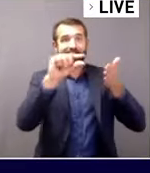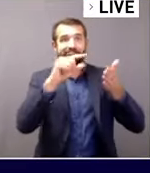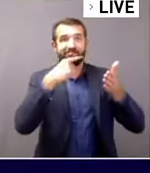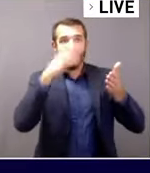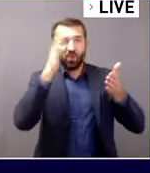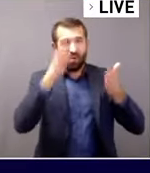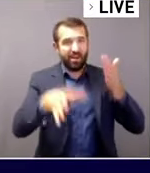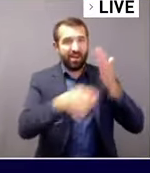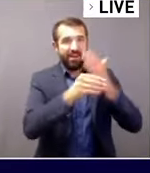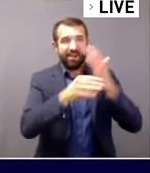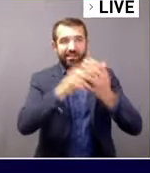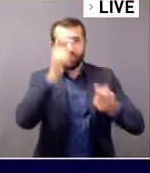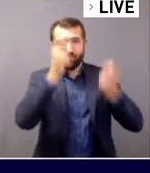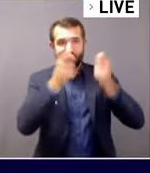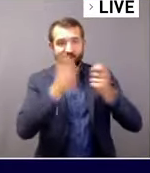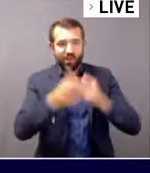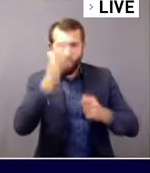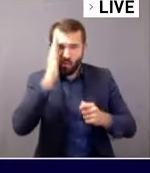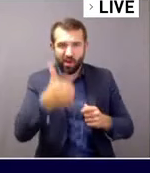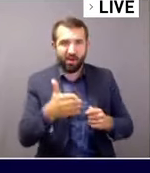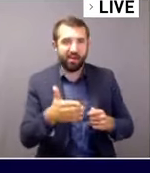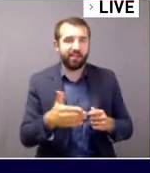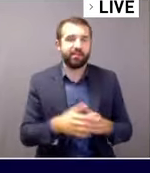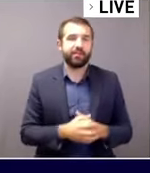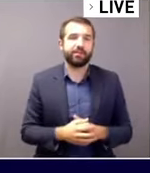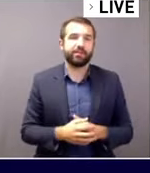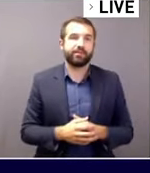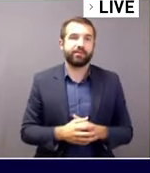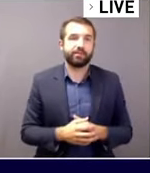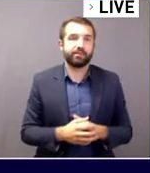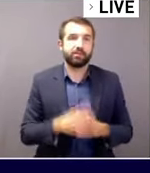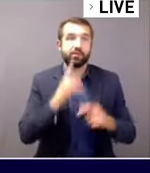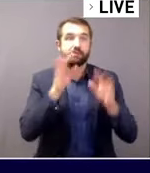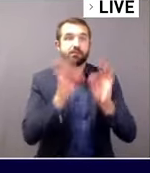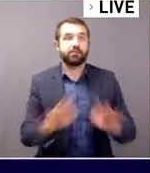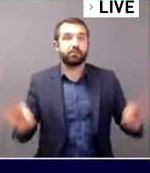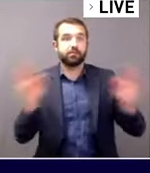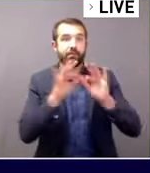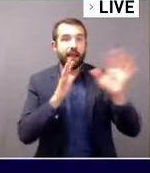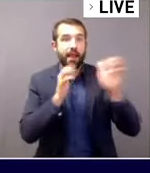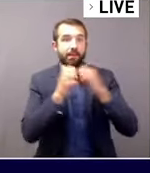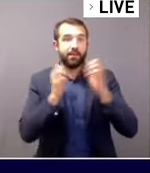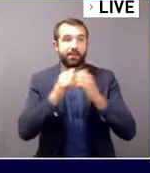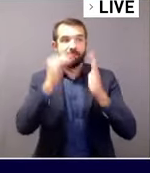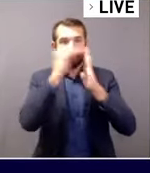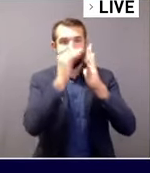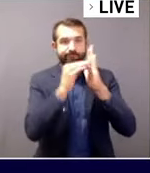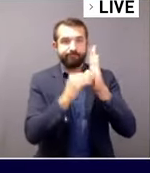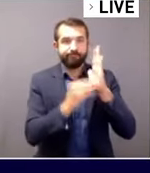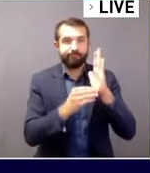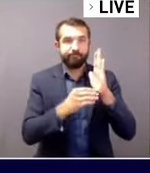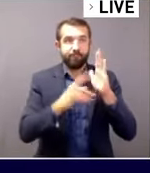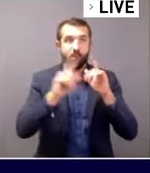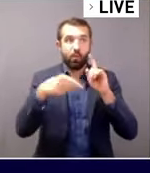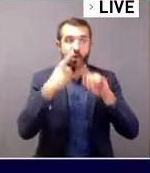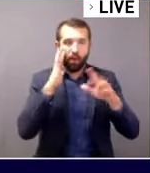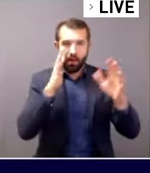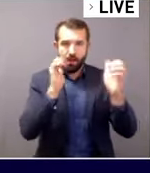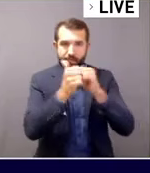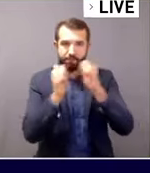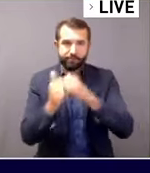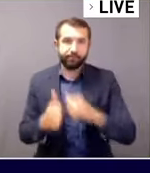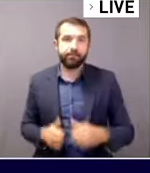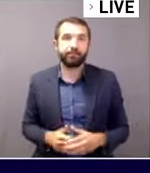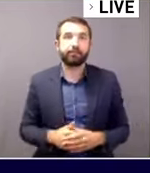a space so that everyone is aware when and how this document has changed. So it's going to be a document that we continue to update as